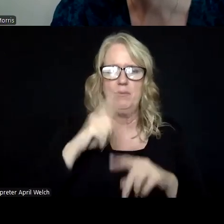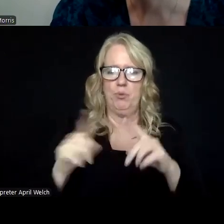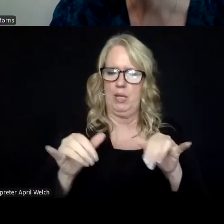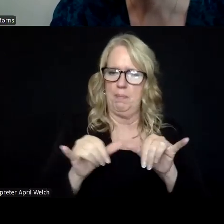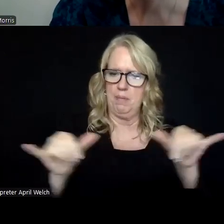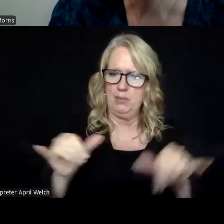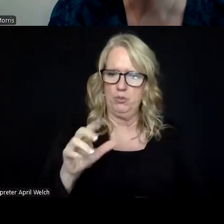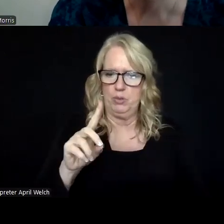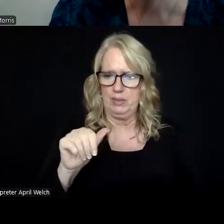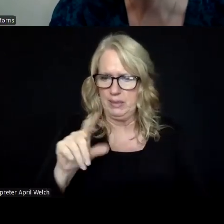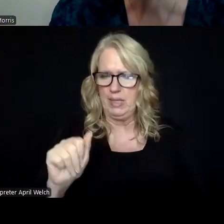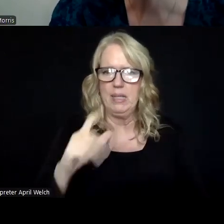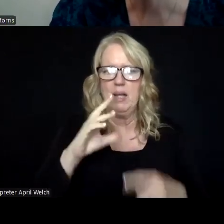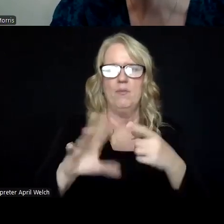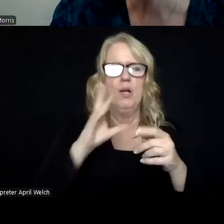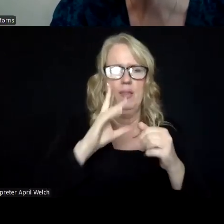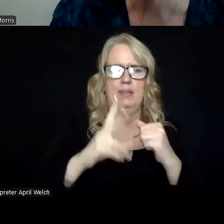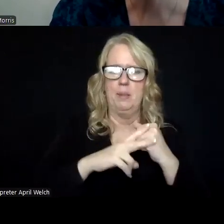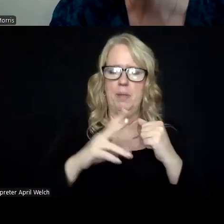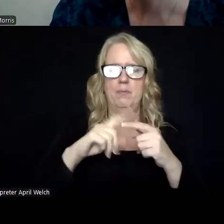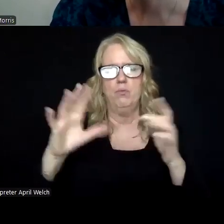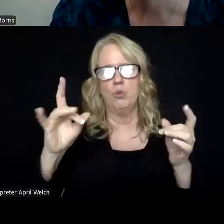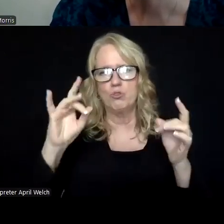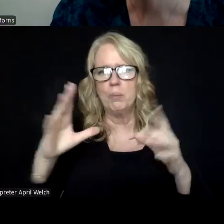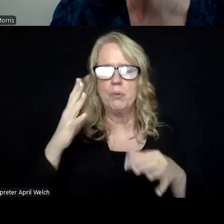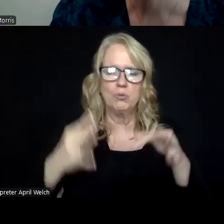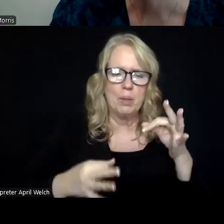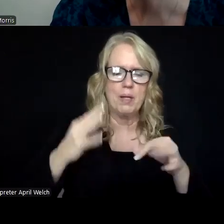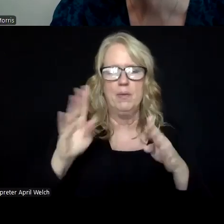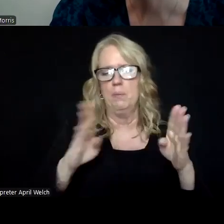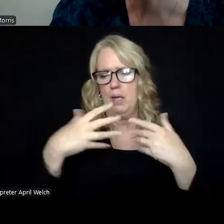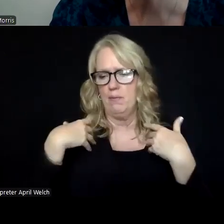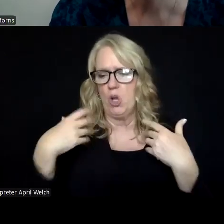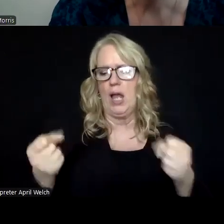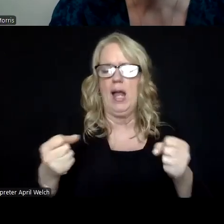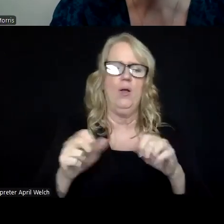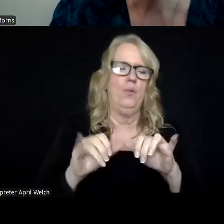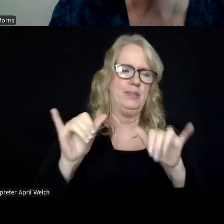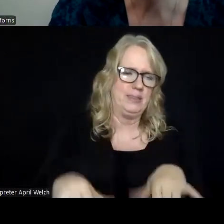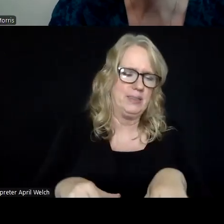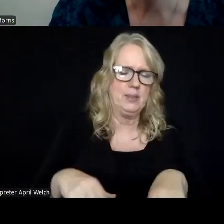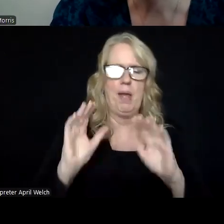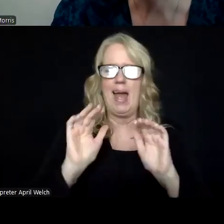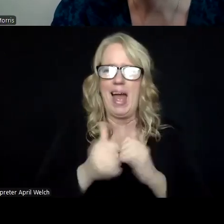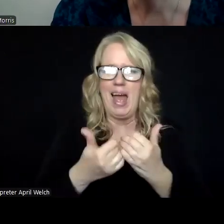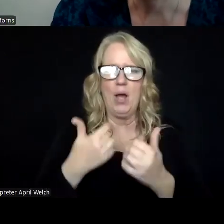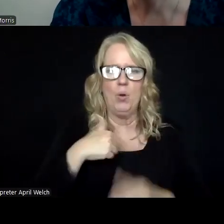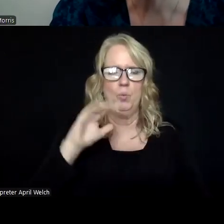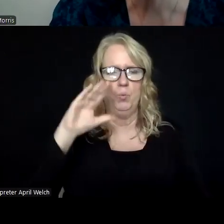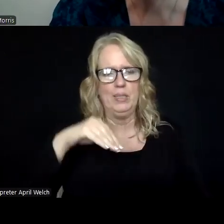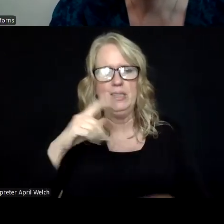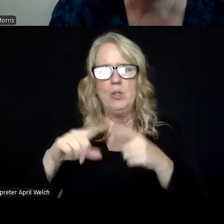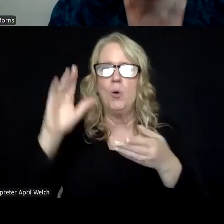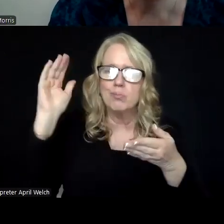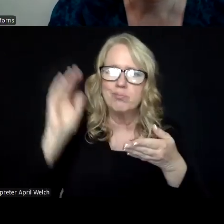do we quantify savings, right, to criminal justice, to the behavioral health system, to other stakeholders? How do we know that we're mitigating risk